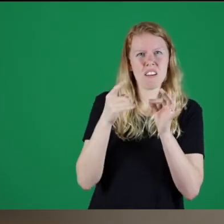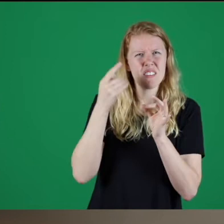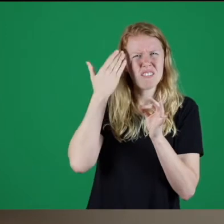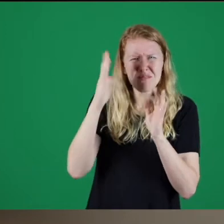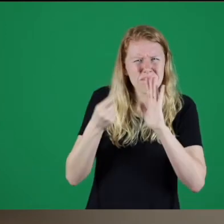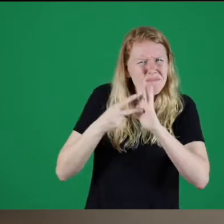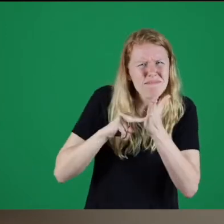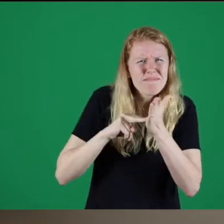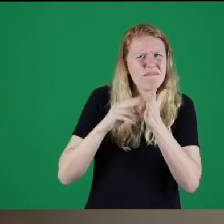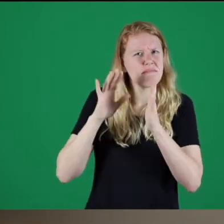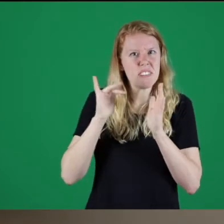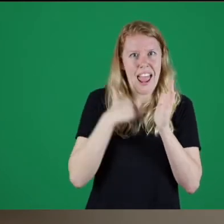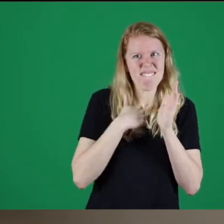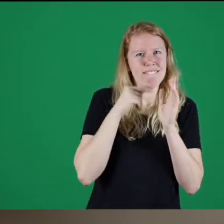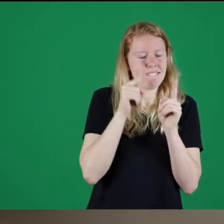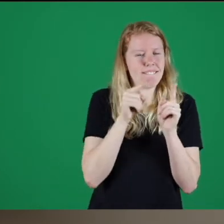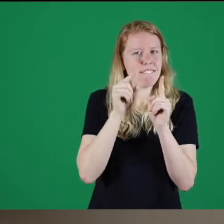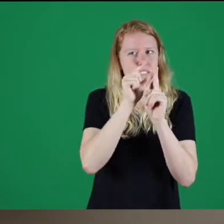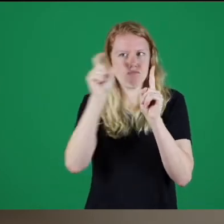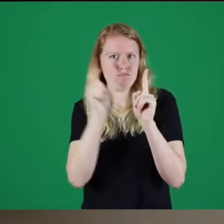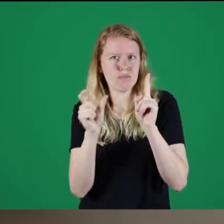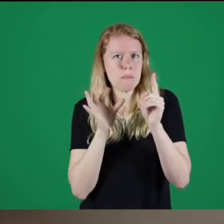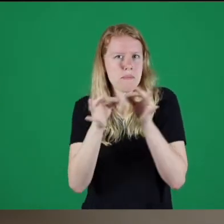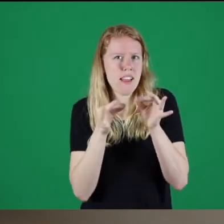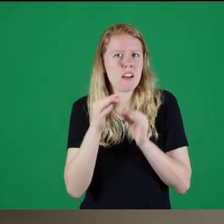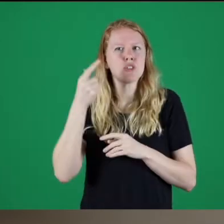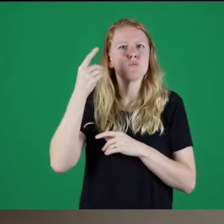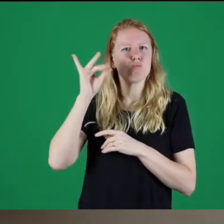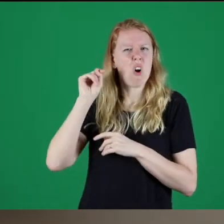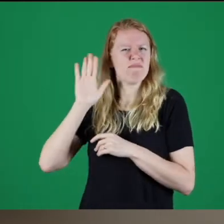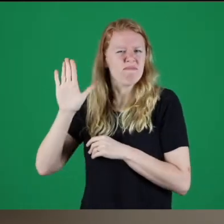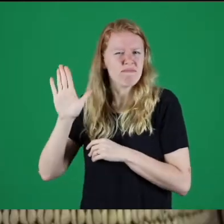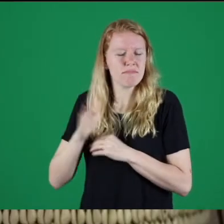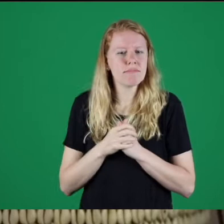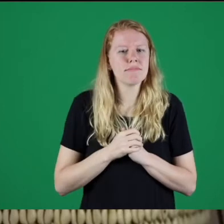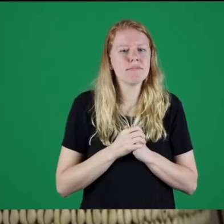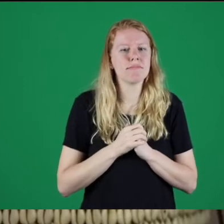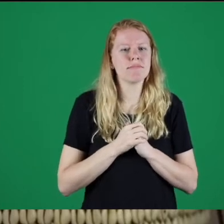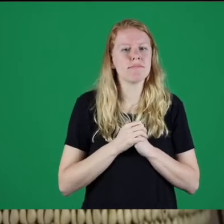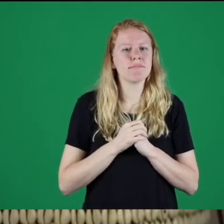way the griots do. But whenever you hear the Ye Jalia, don't forget your part.